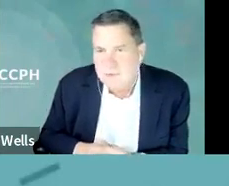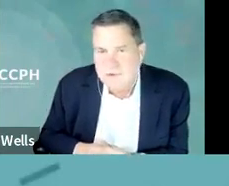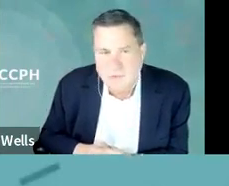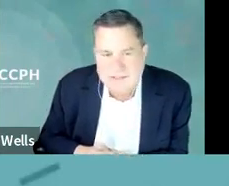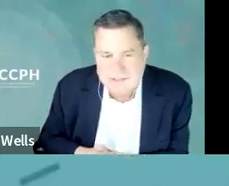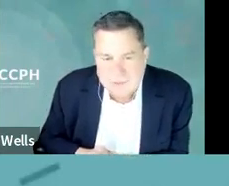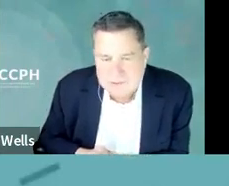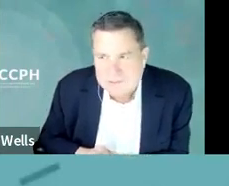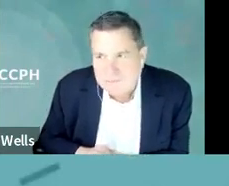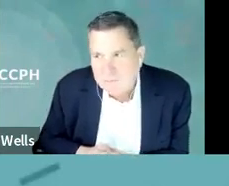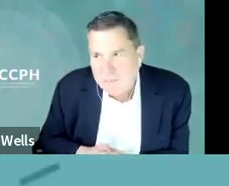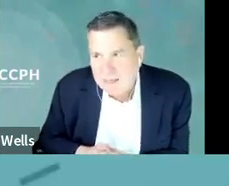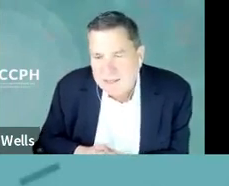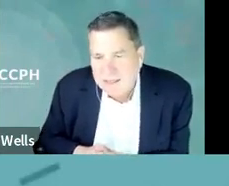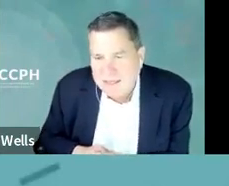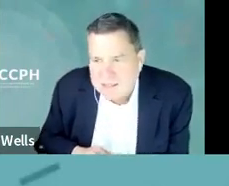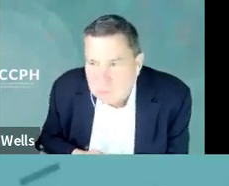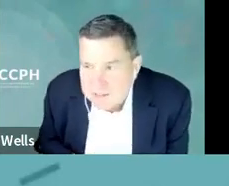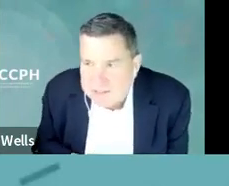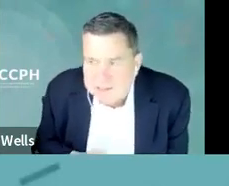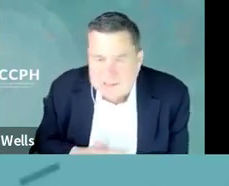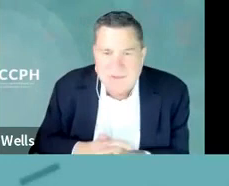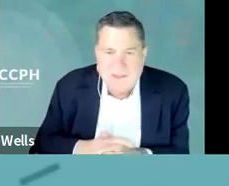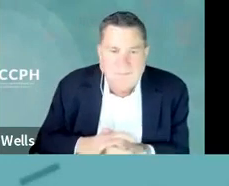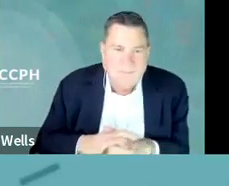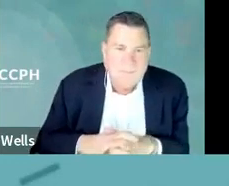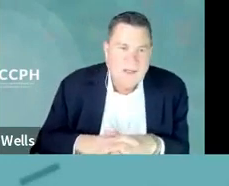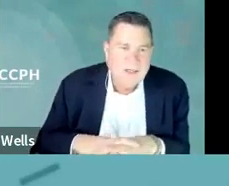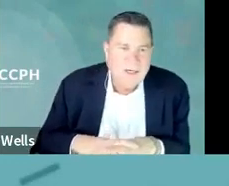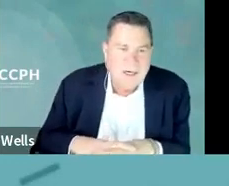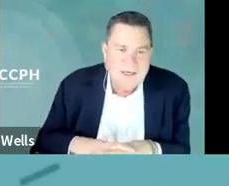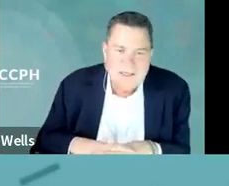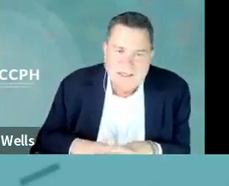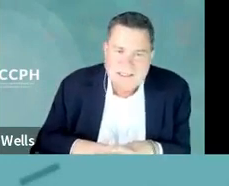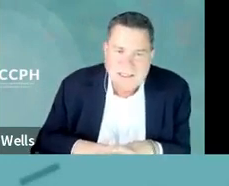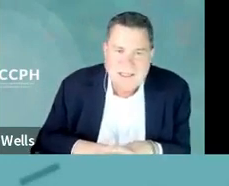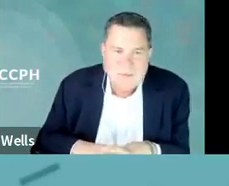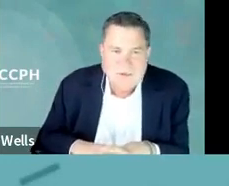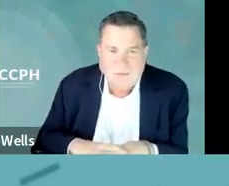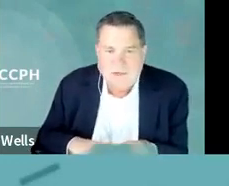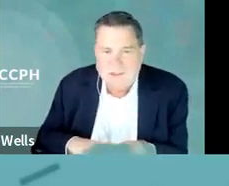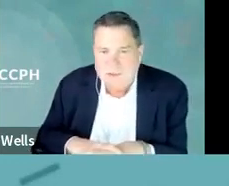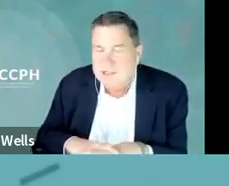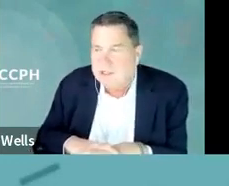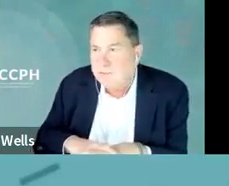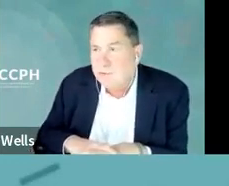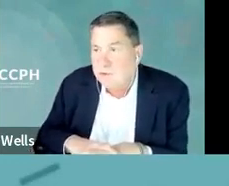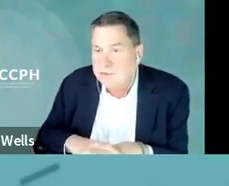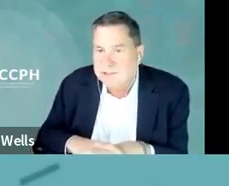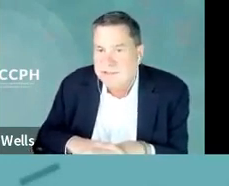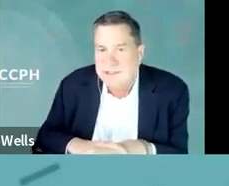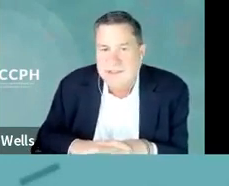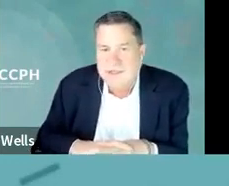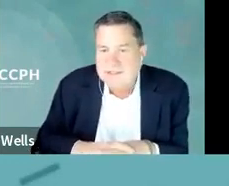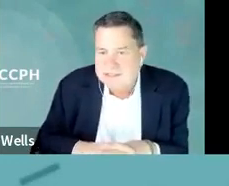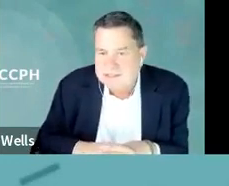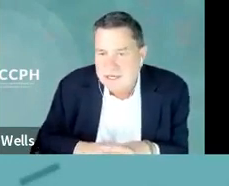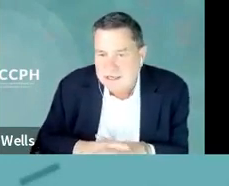Community-based participatory research has a rich history. It is a collaborative research